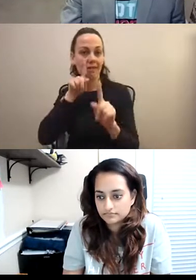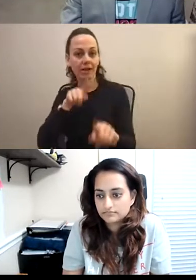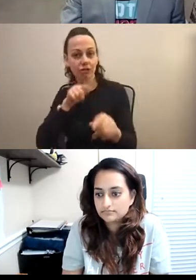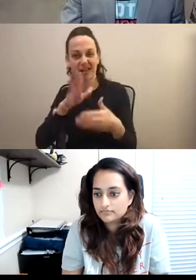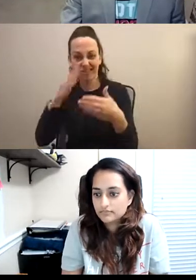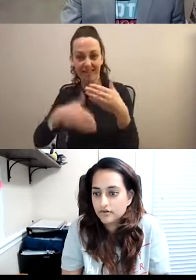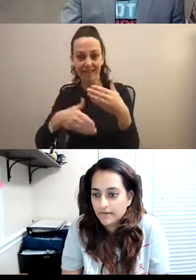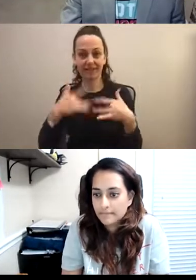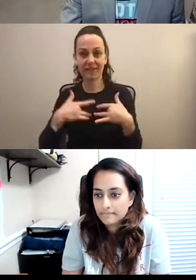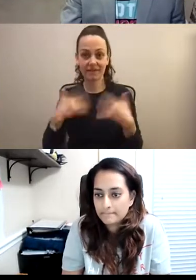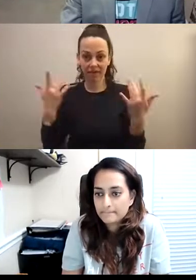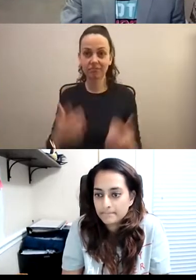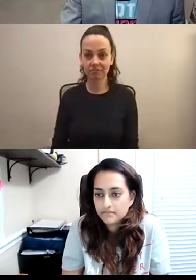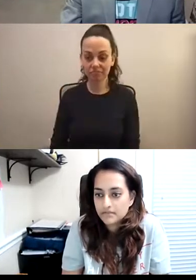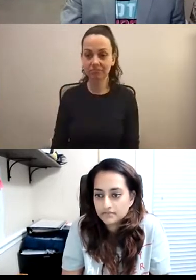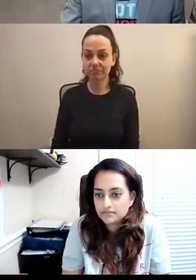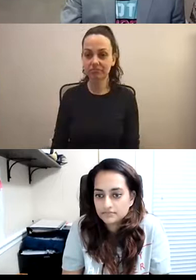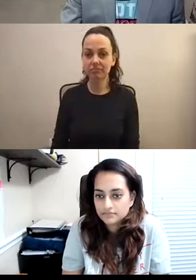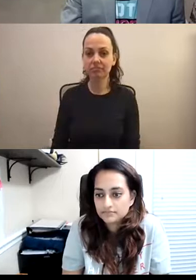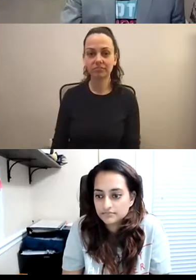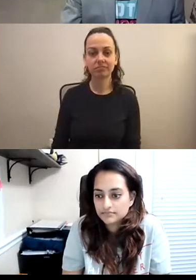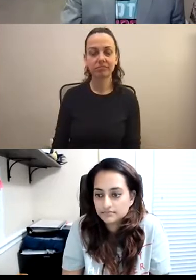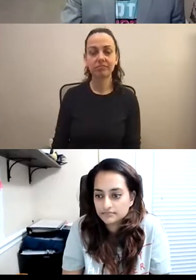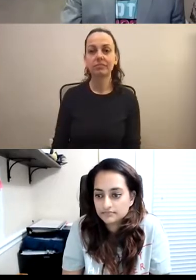event. So